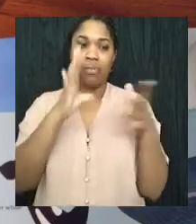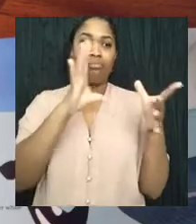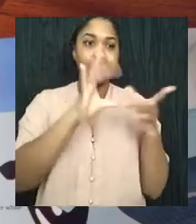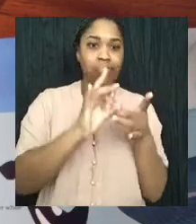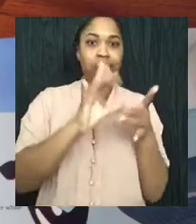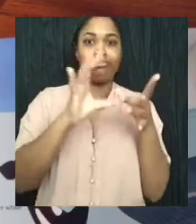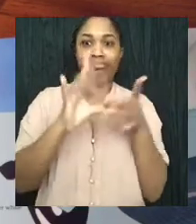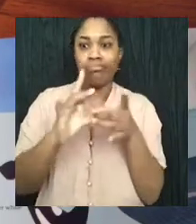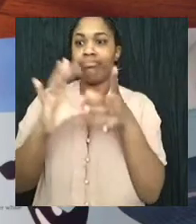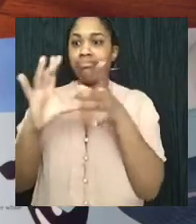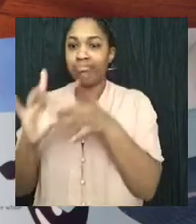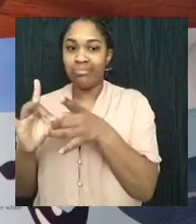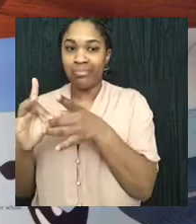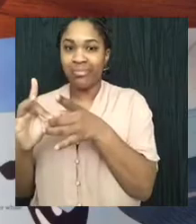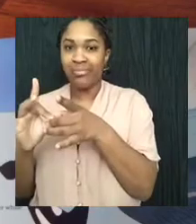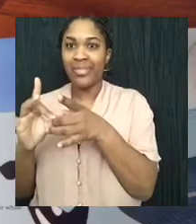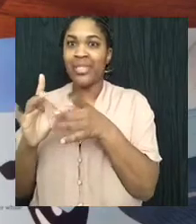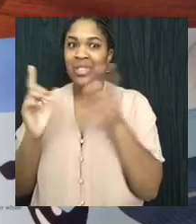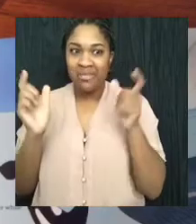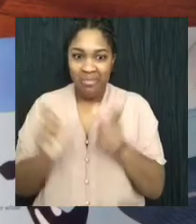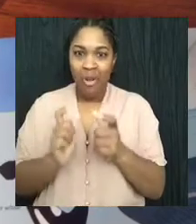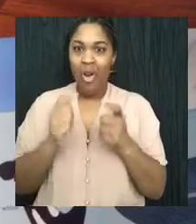the tiny green plants.